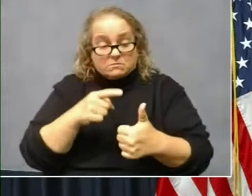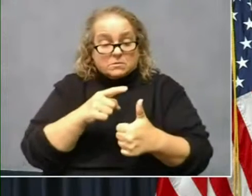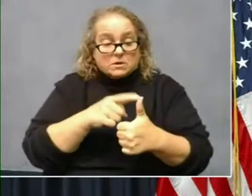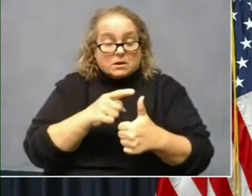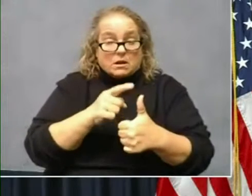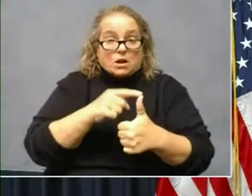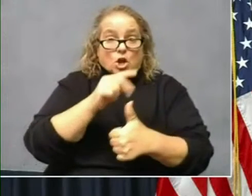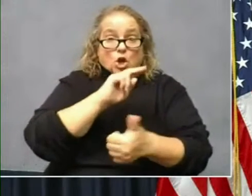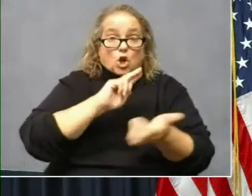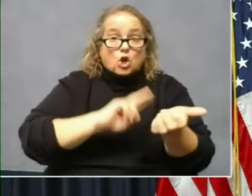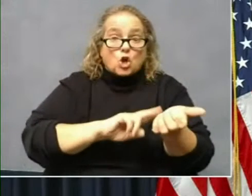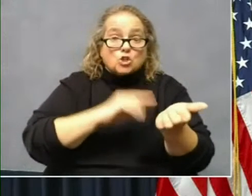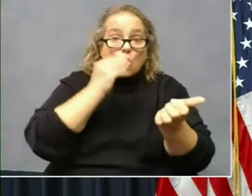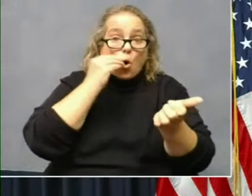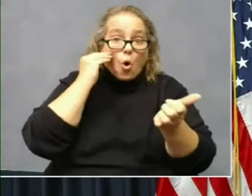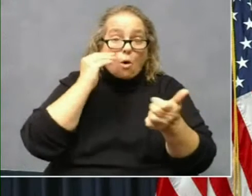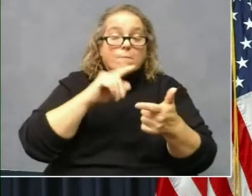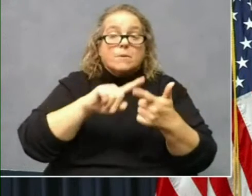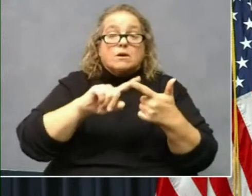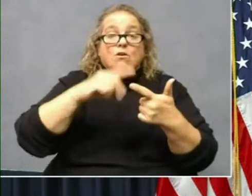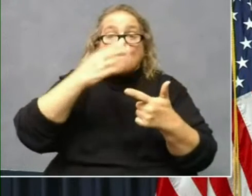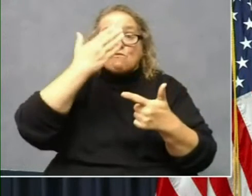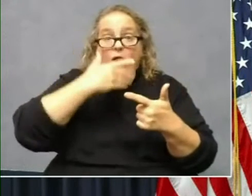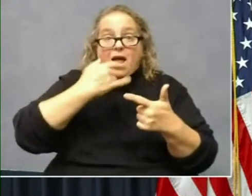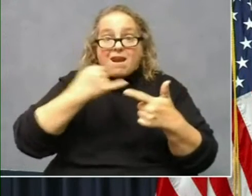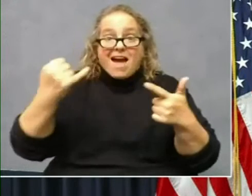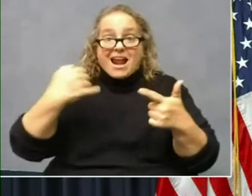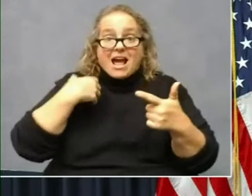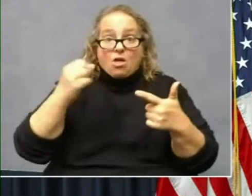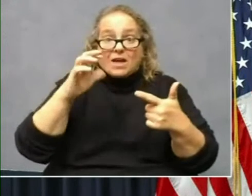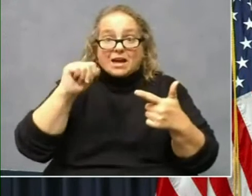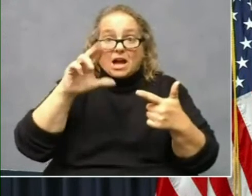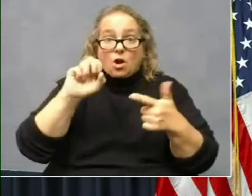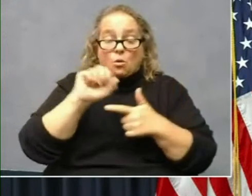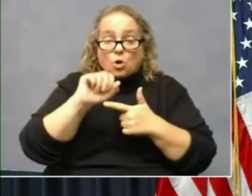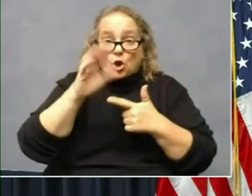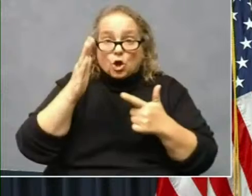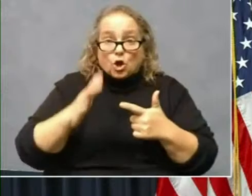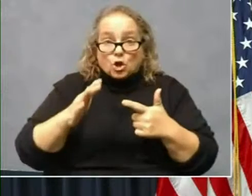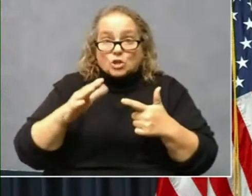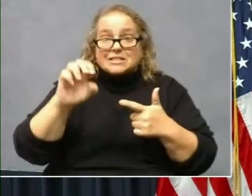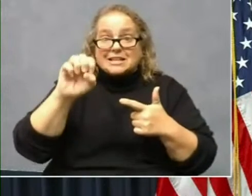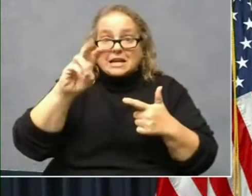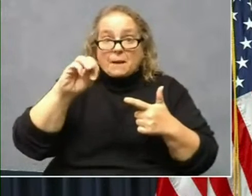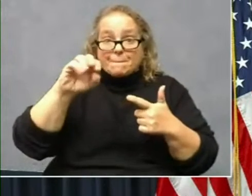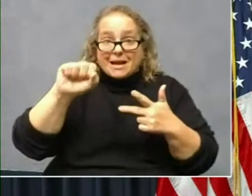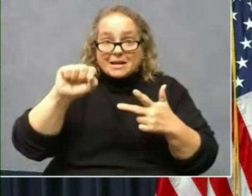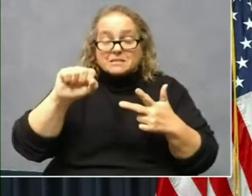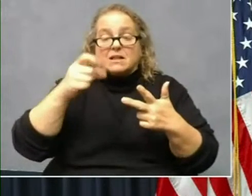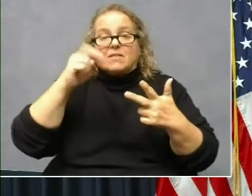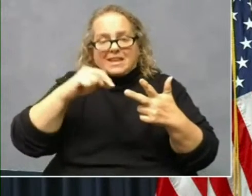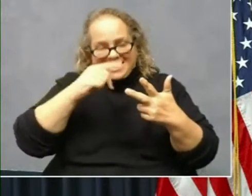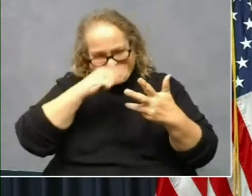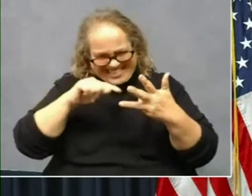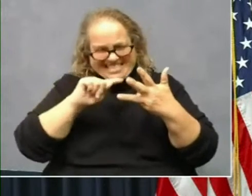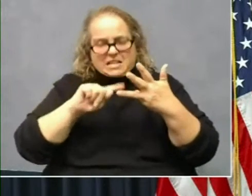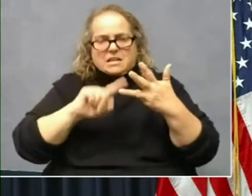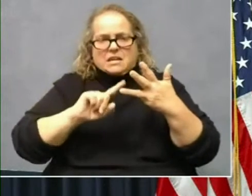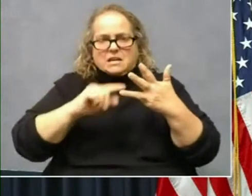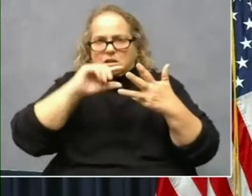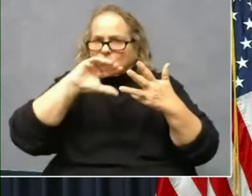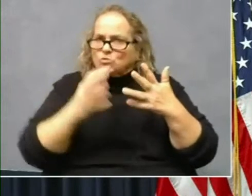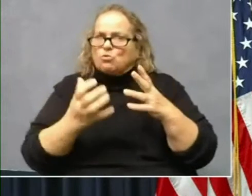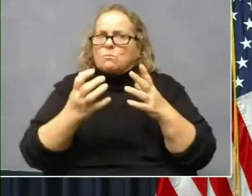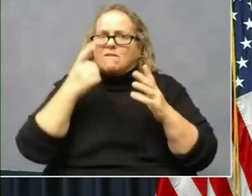our frontline healthcare workers working with COVID, EMS, and then they're in that very next group. And so we want to make